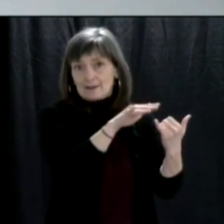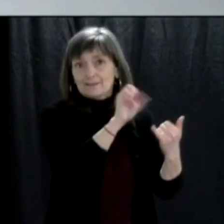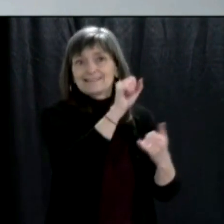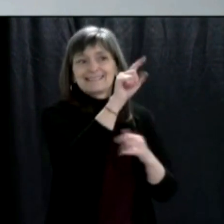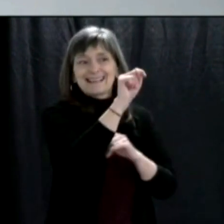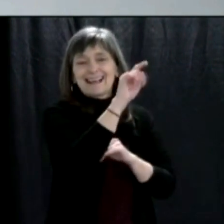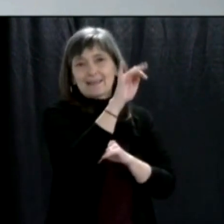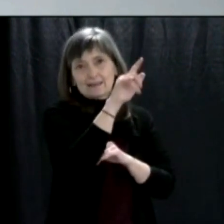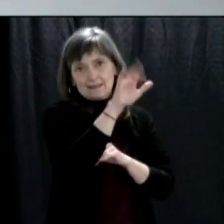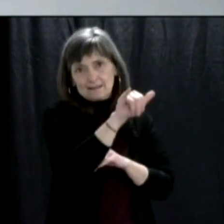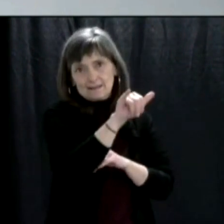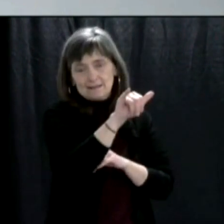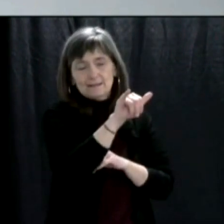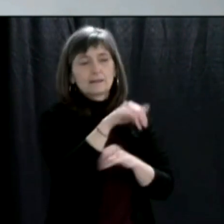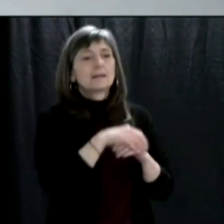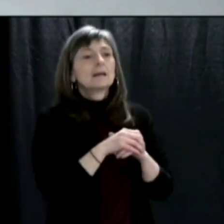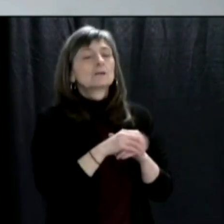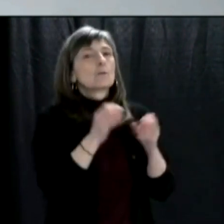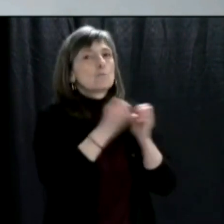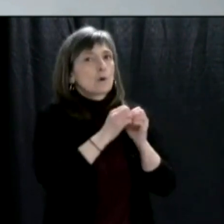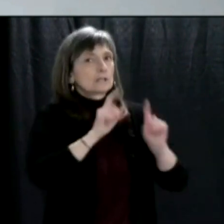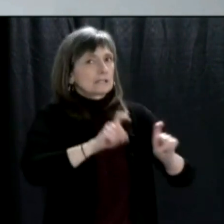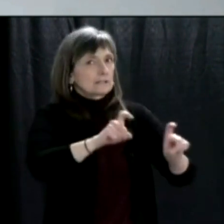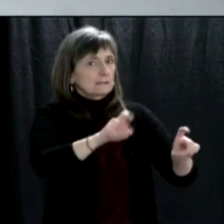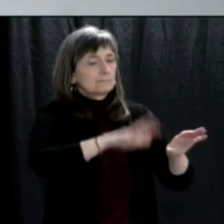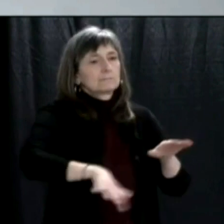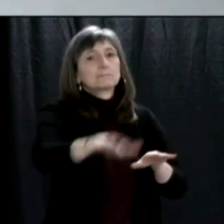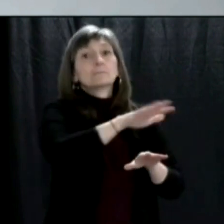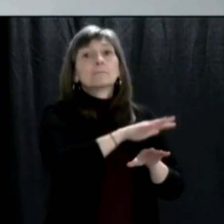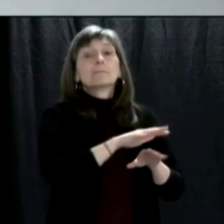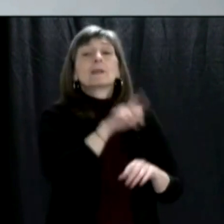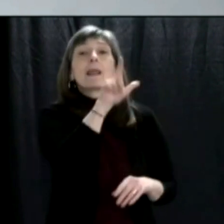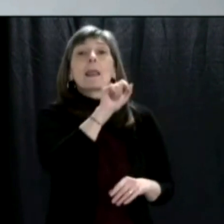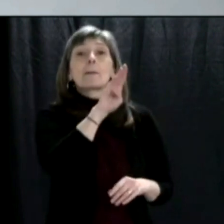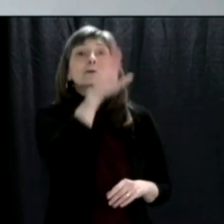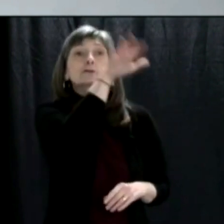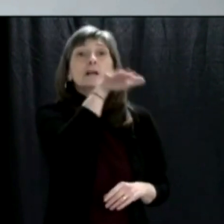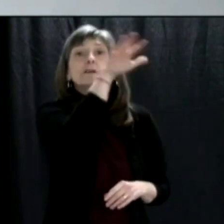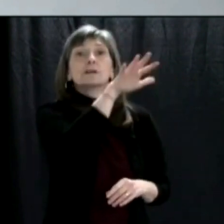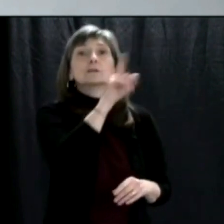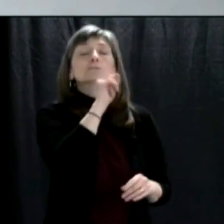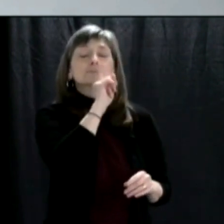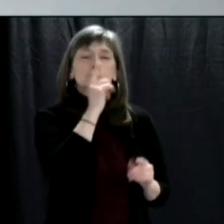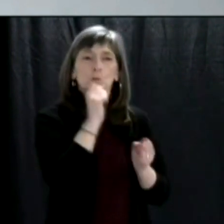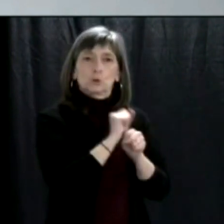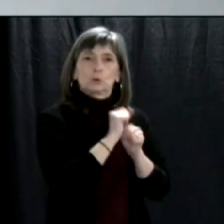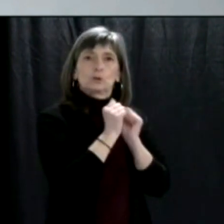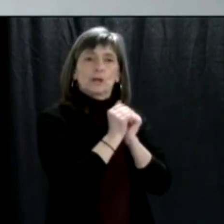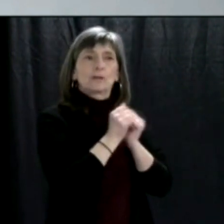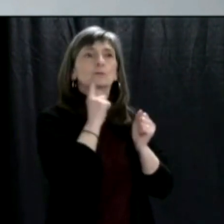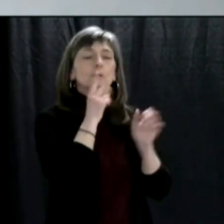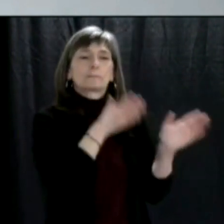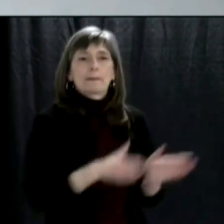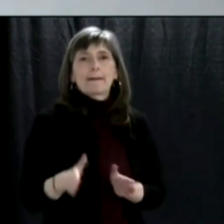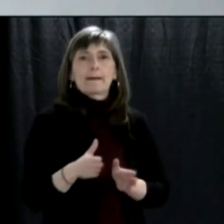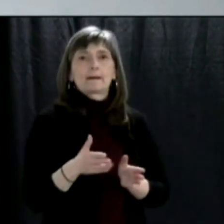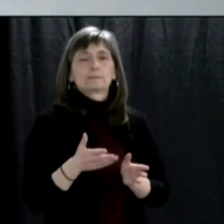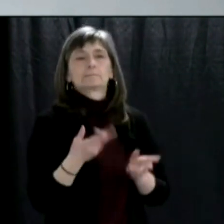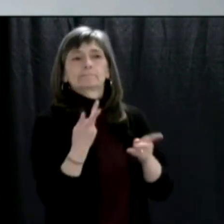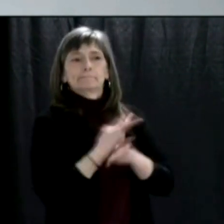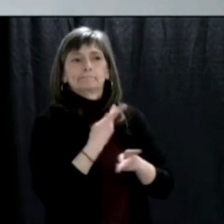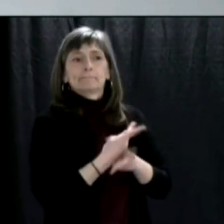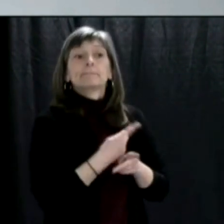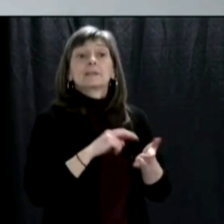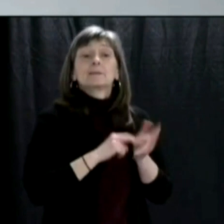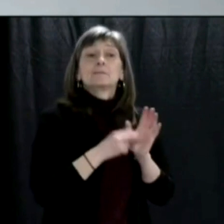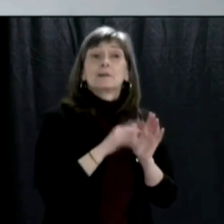assessment. Labrador-Grenville Health has been working with us on planning for COVID-19. The planning they have in place enabled their